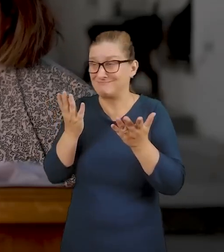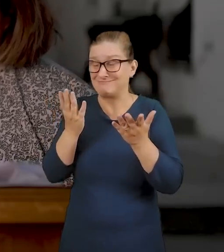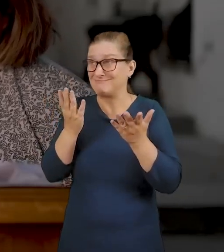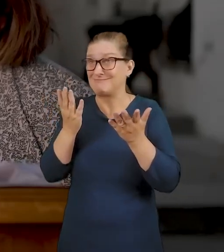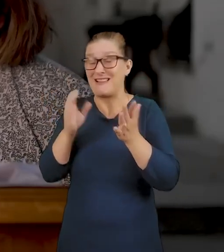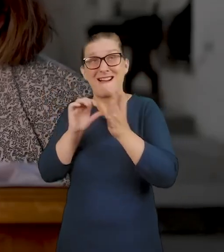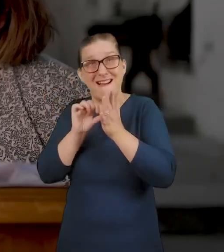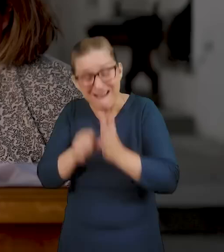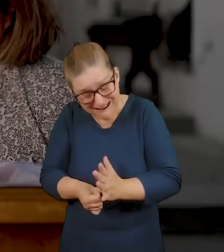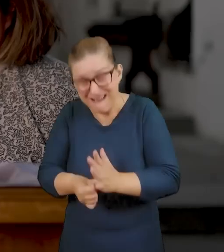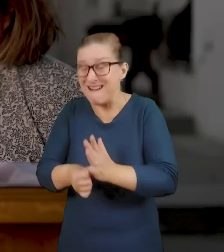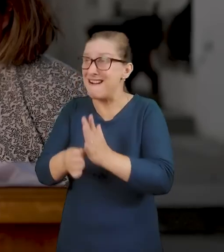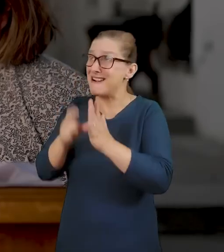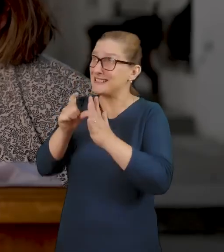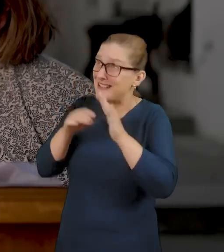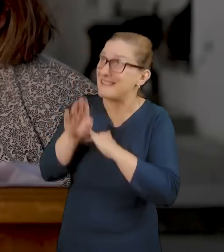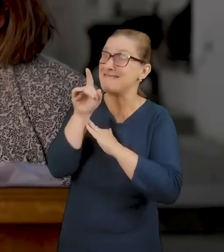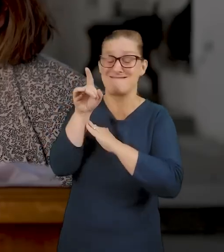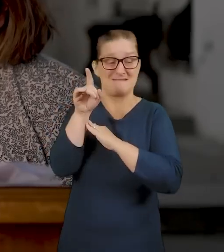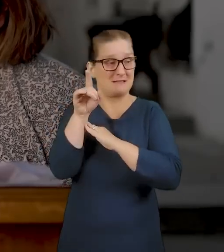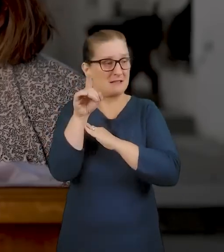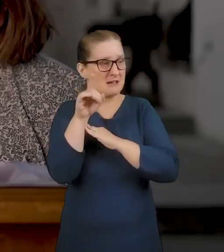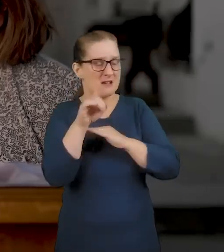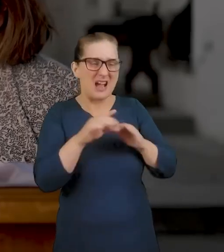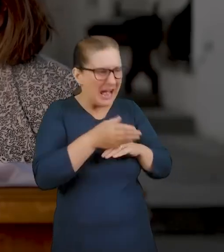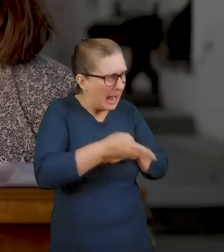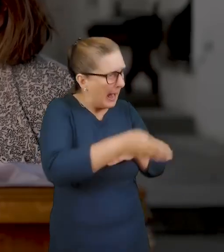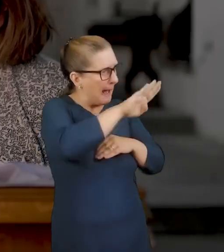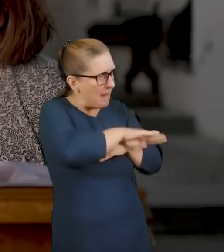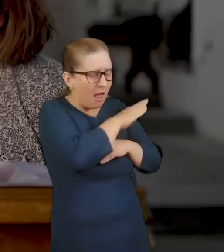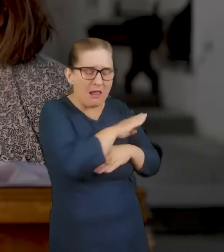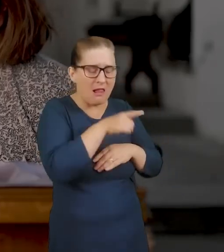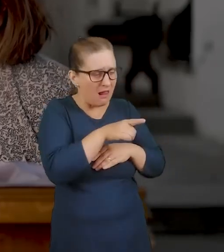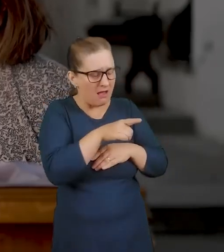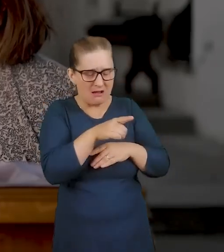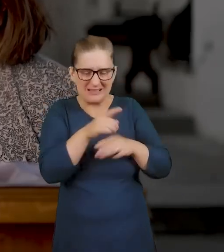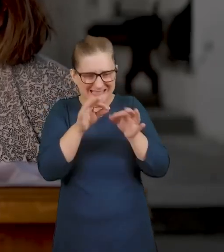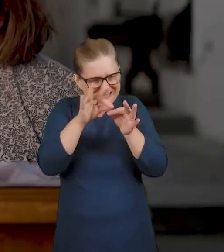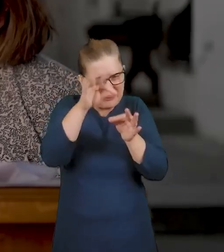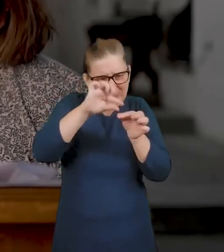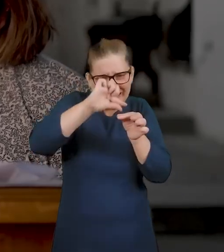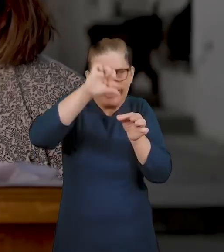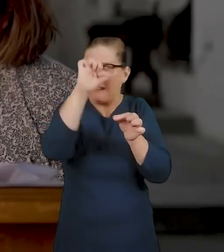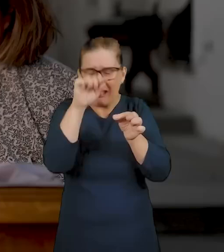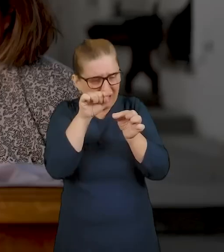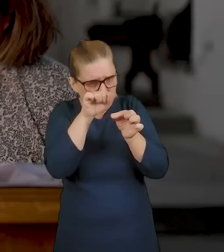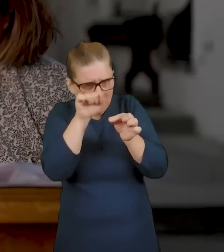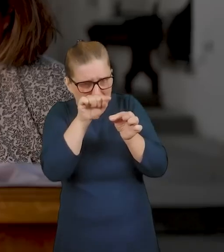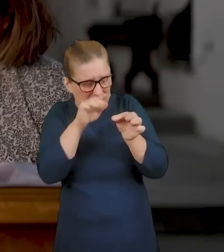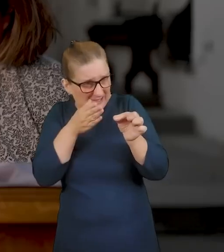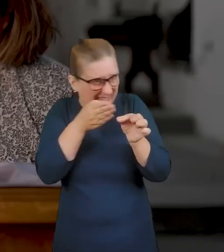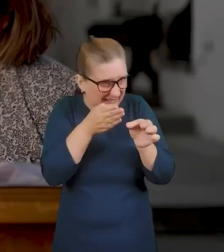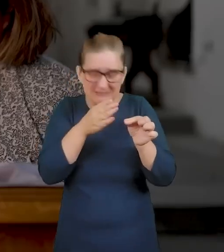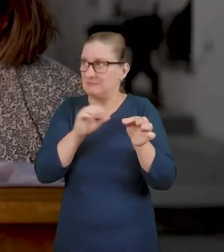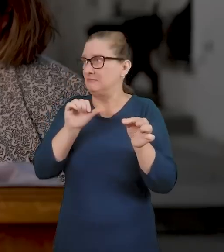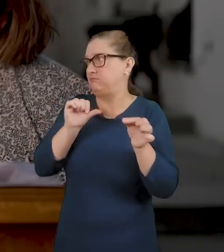it is to enter the kingdom of God. It is easier for a camel to go through the eye of a needle than for someone who is rich to